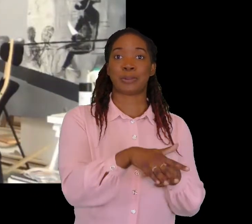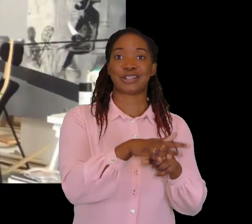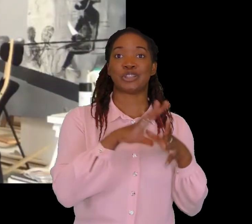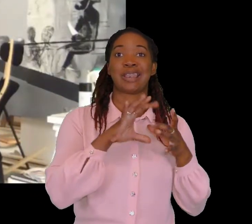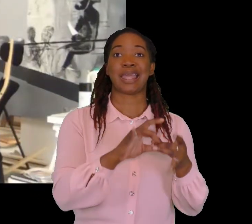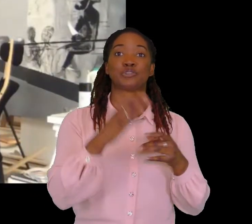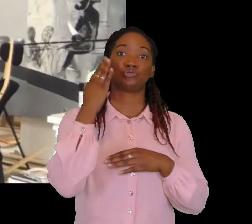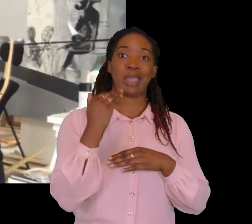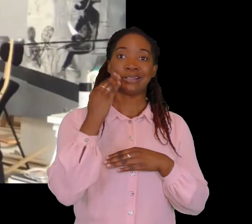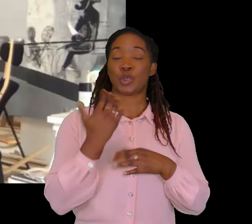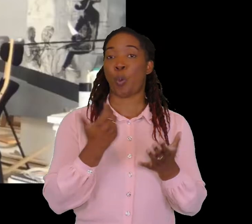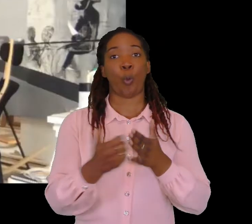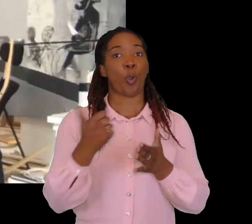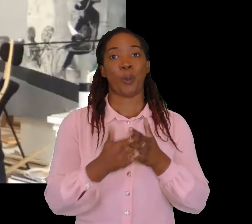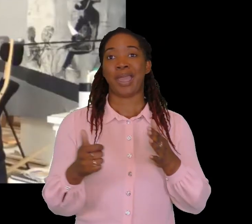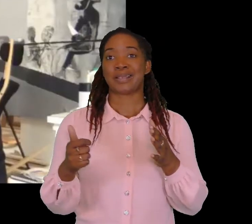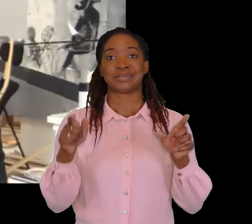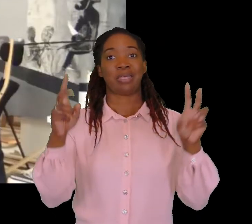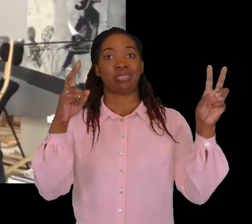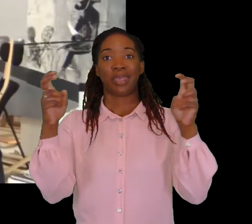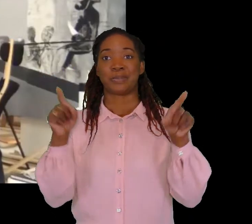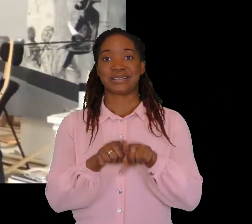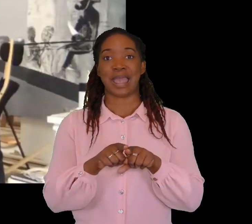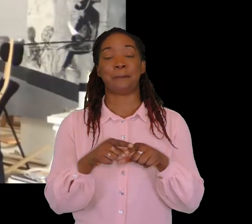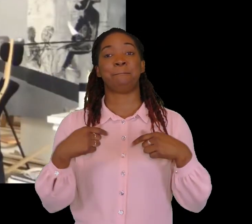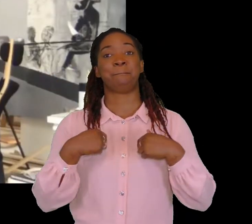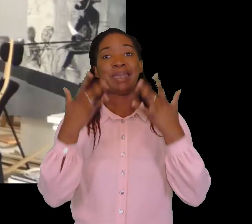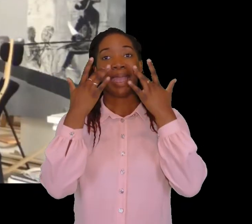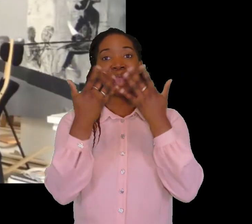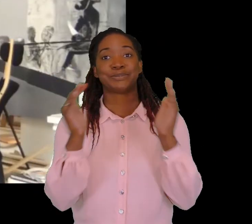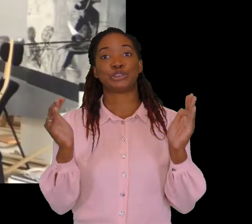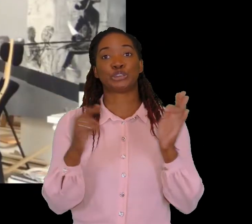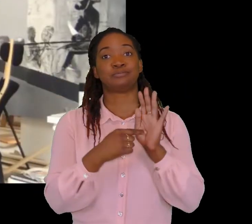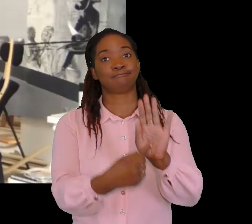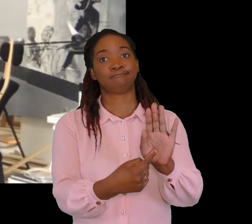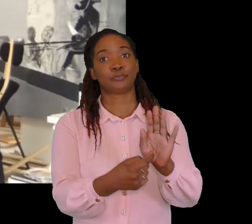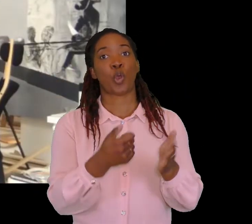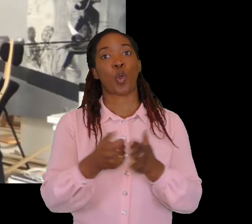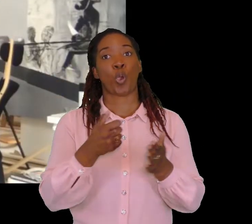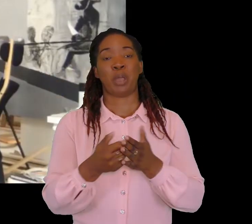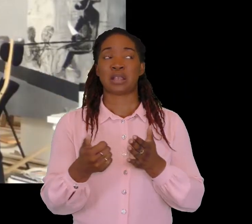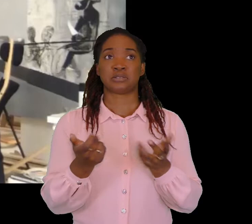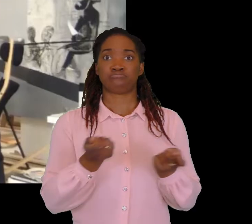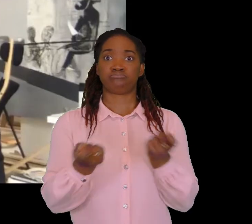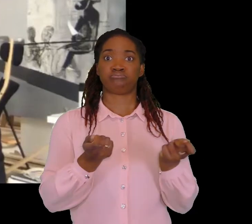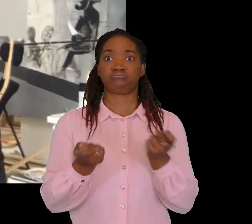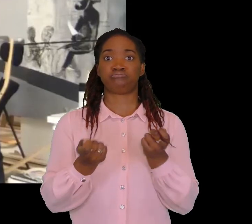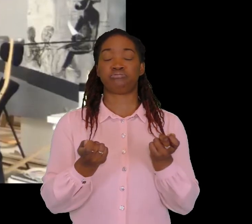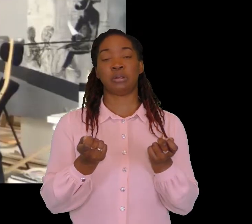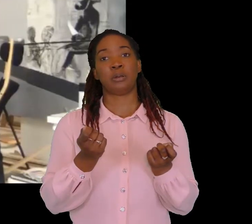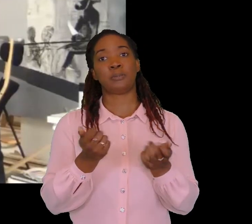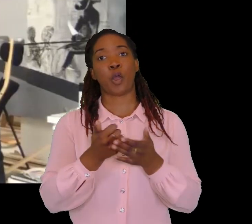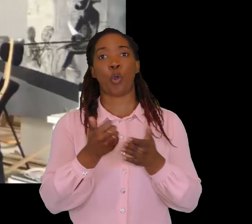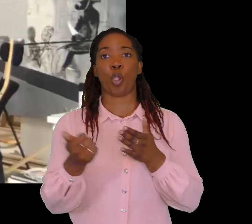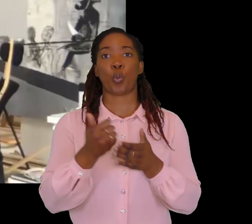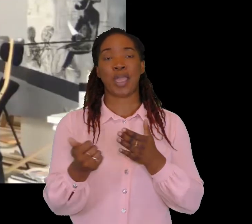that undertone to it. And the exhibitions I've always sort of favored to organize, have always taken on